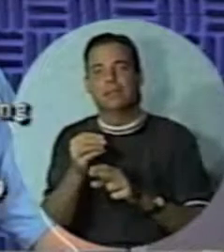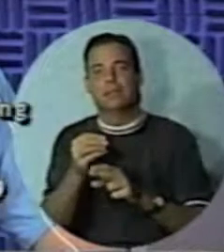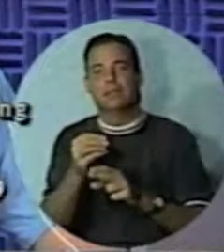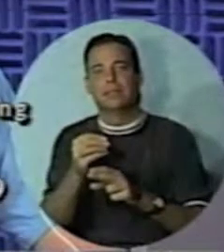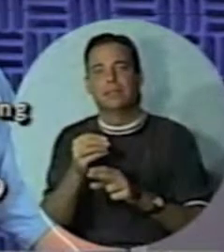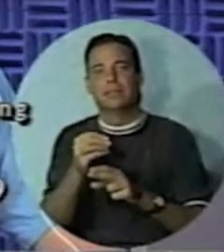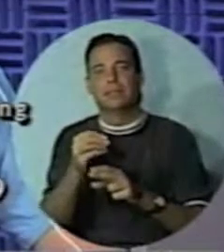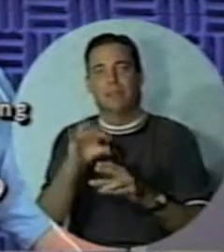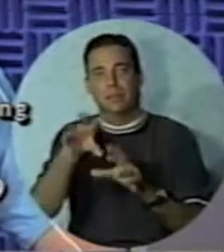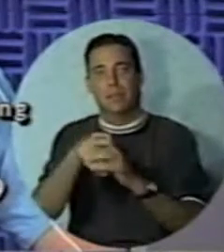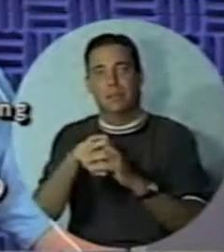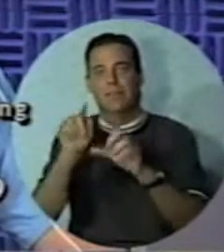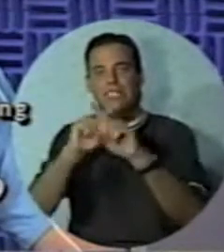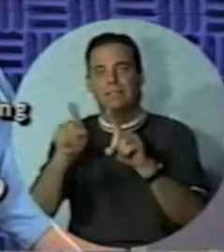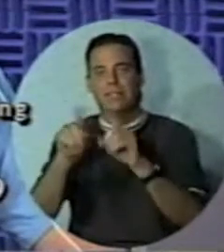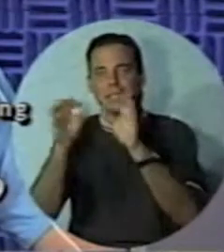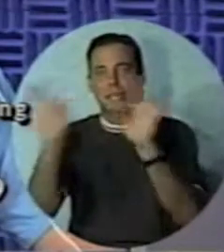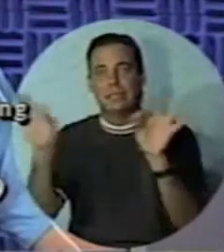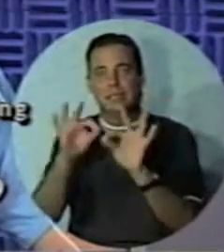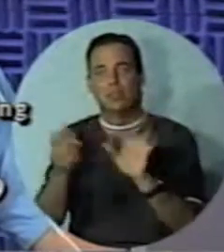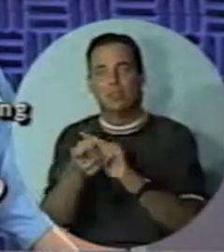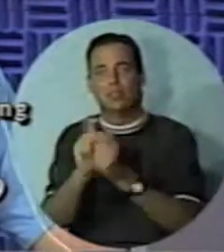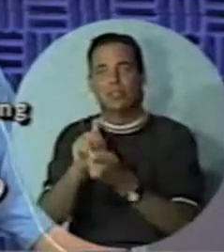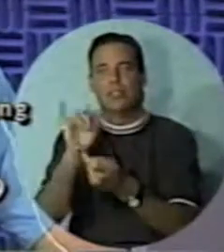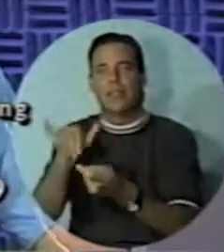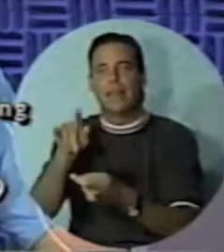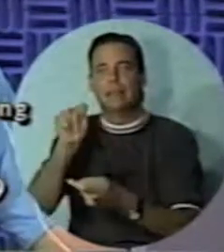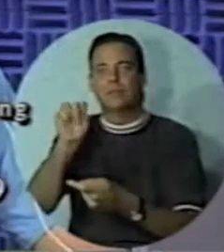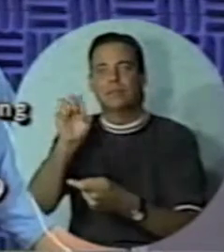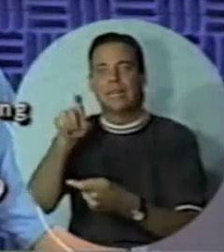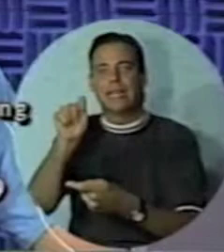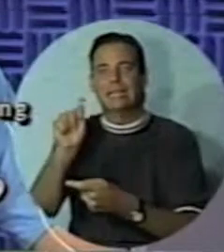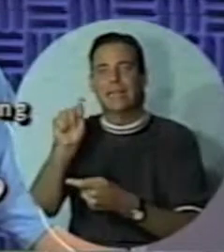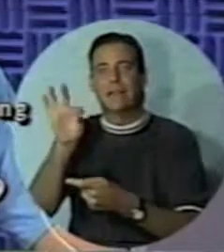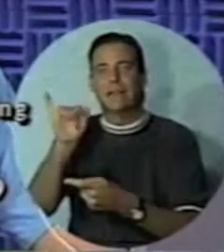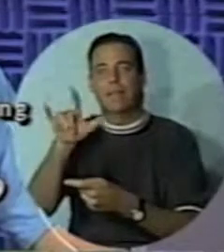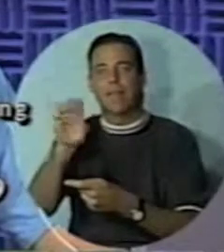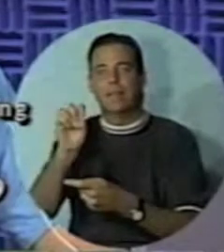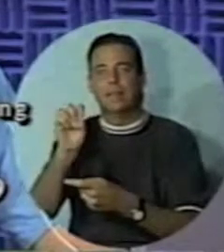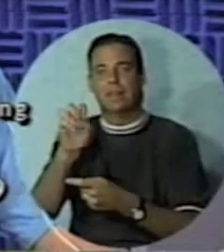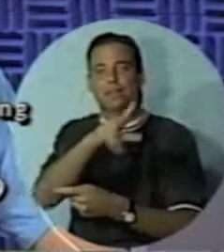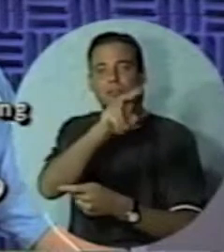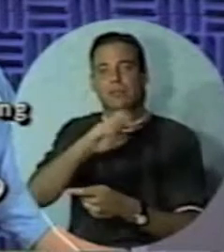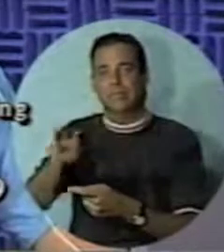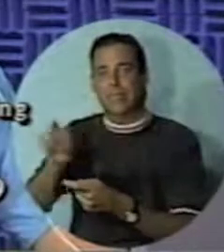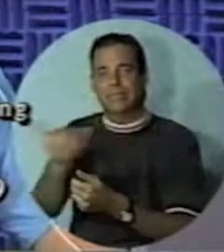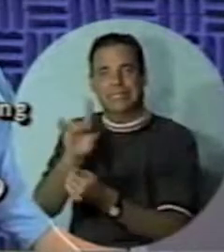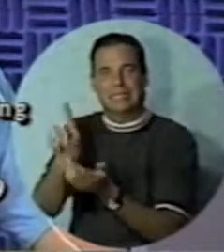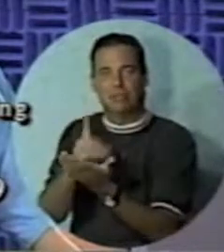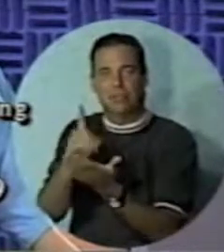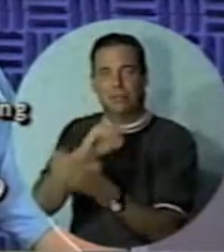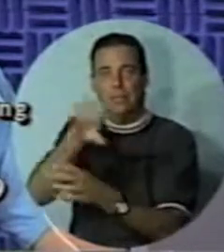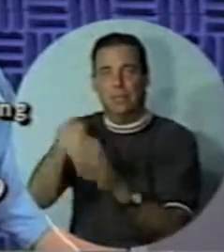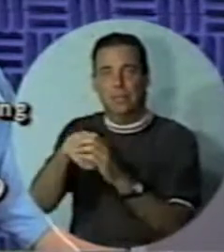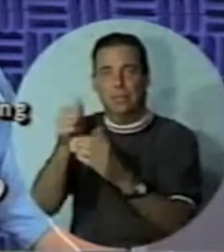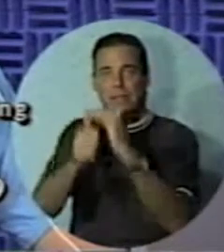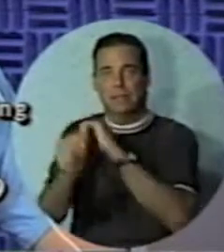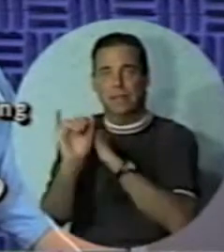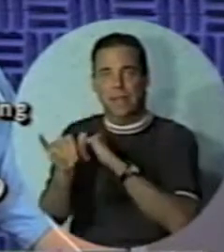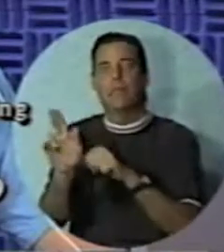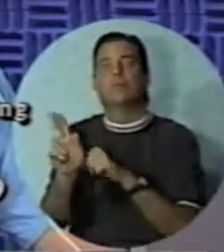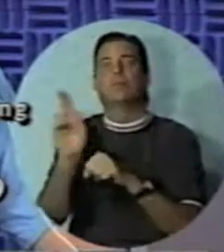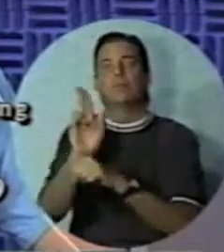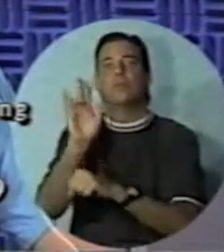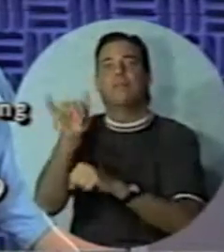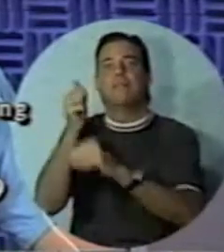sentences in that. You can change that into a text file, import it into as a dictionary into this, and then use that for